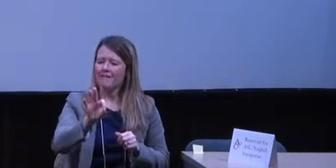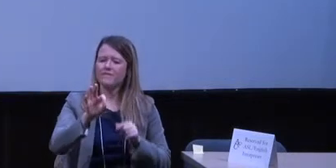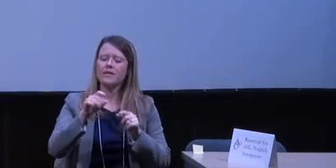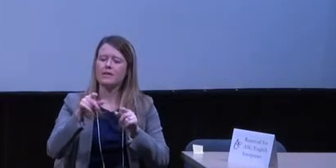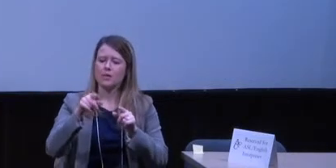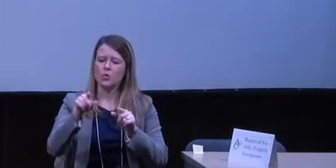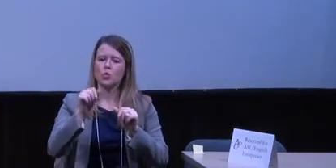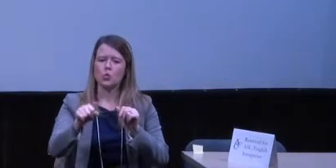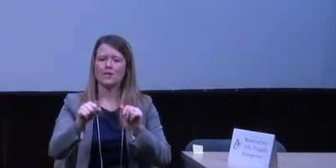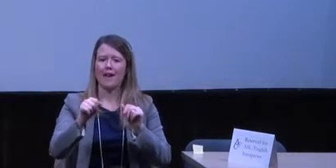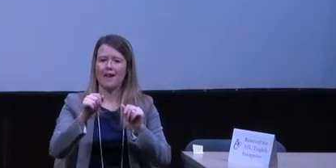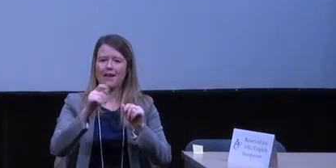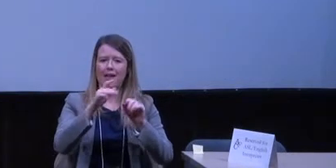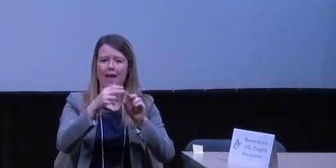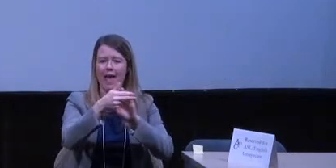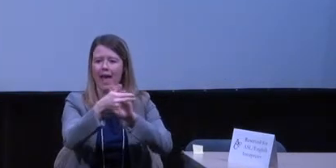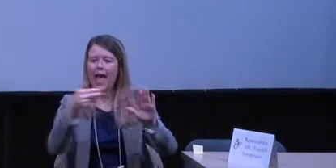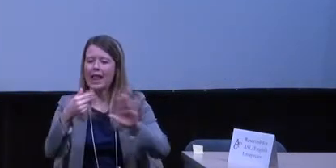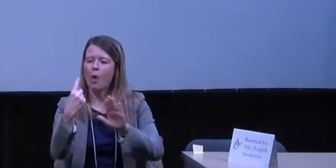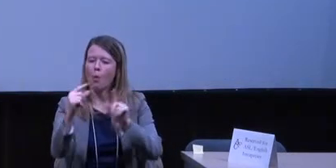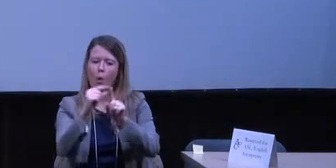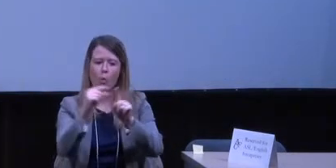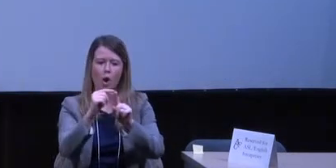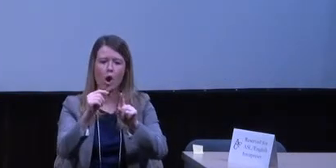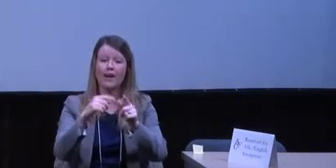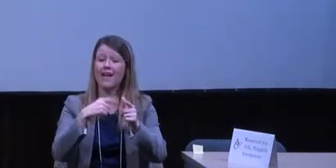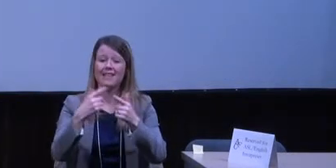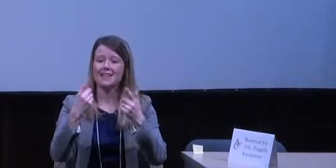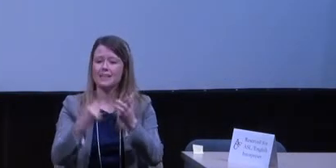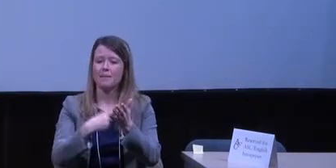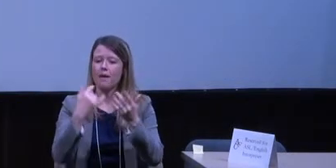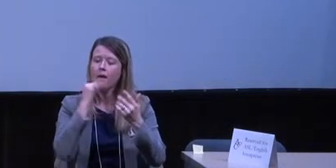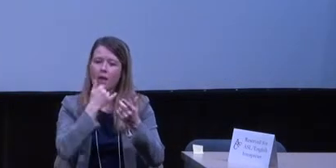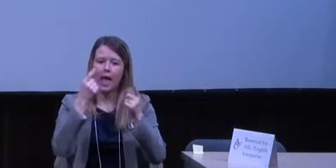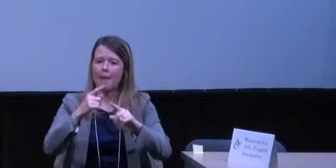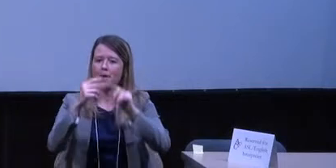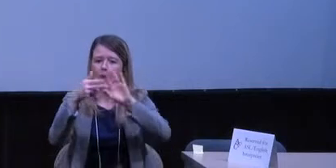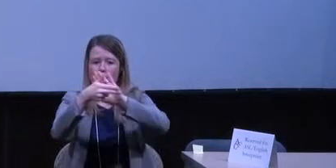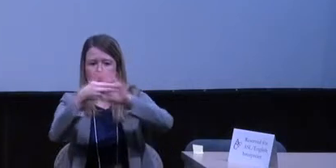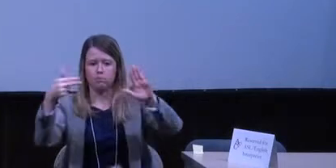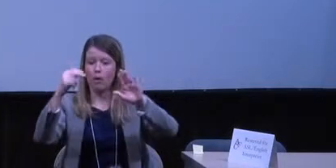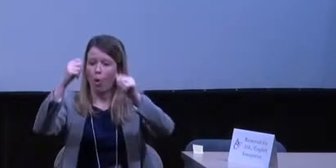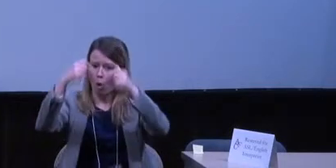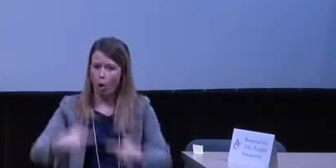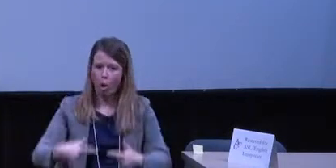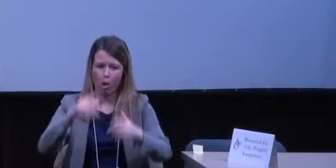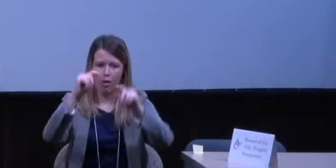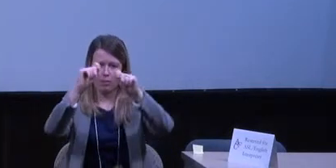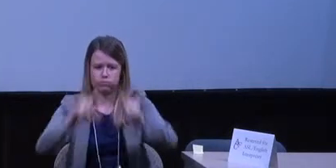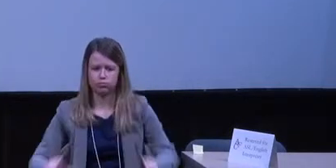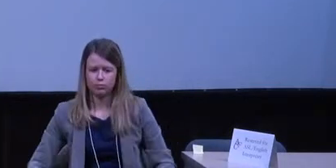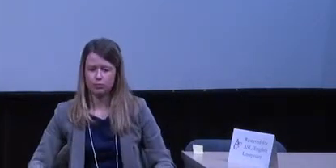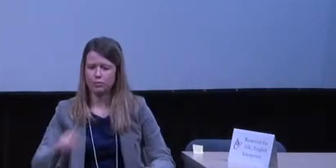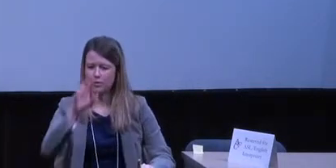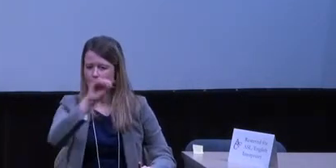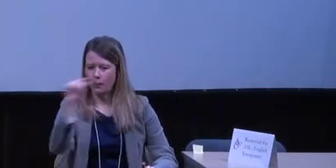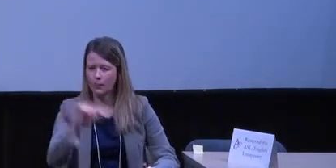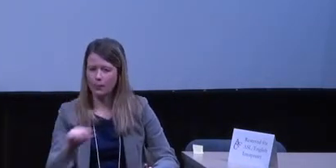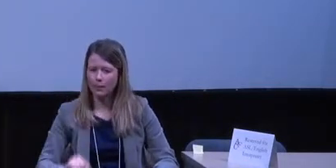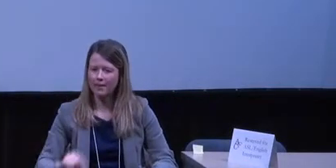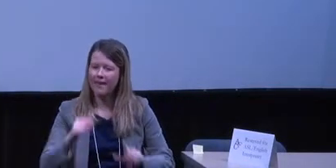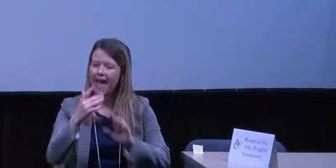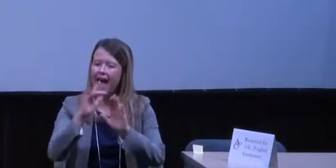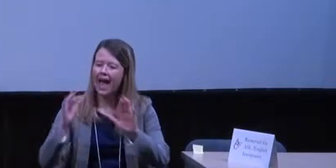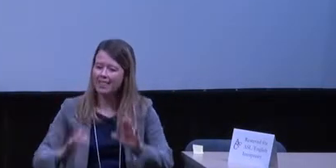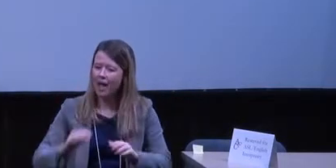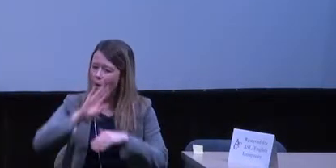it highlights the whole page? Does anybody understand why that is? It's actually correct. So it's actually thinking